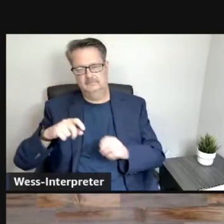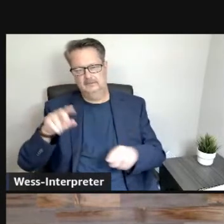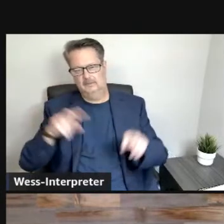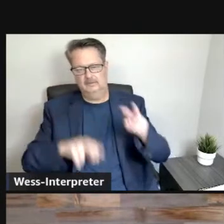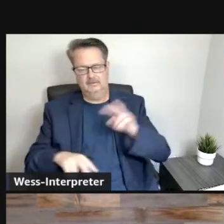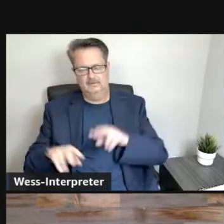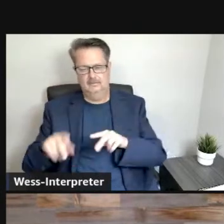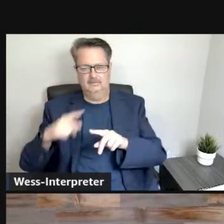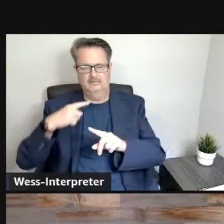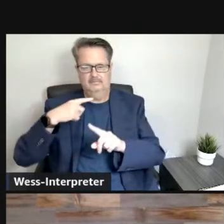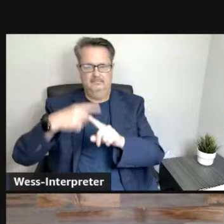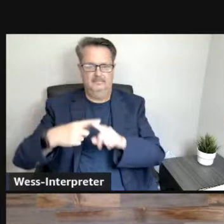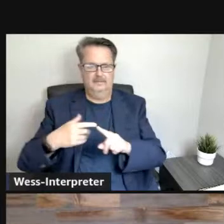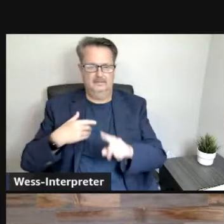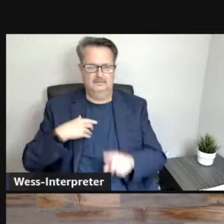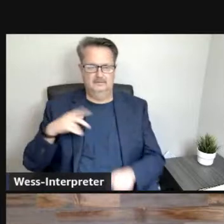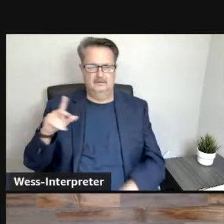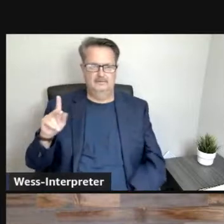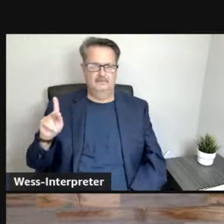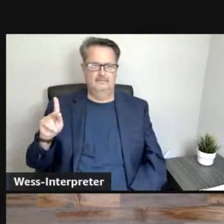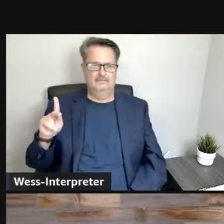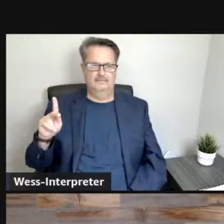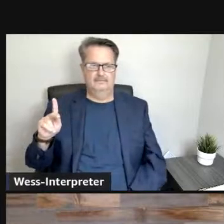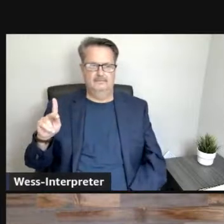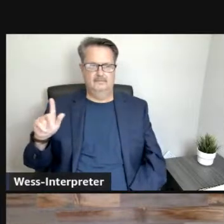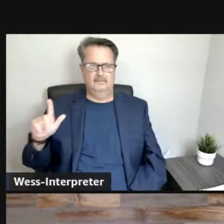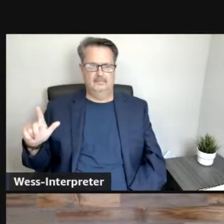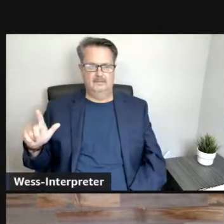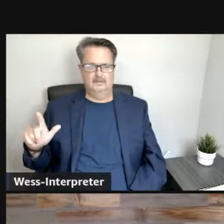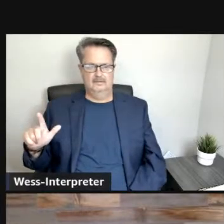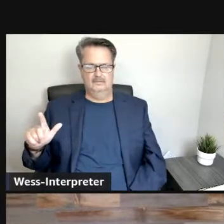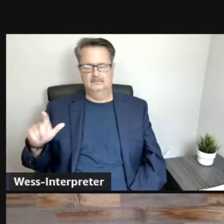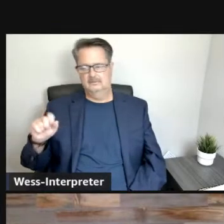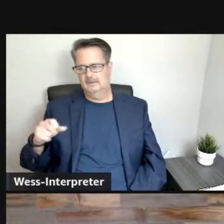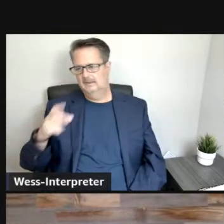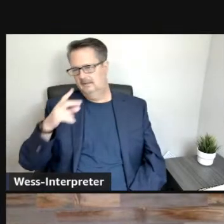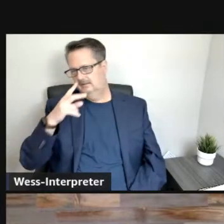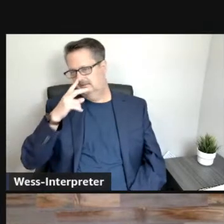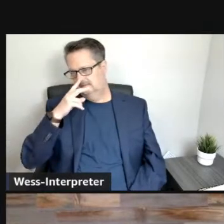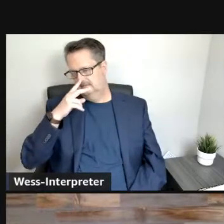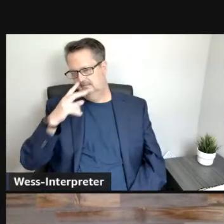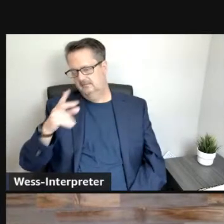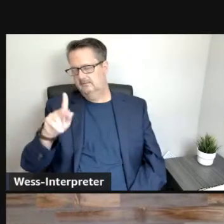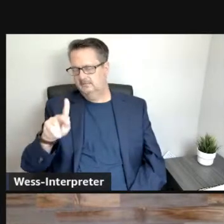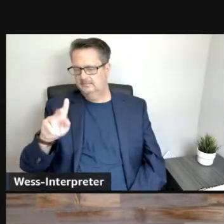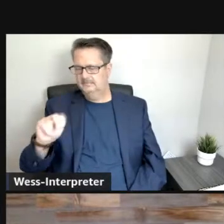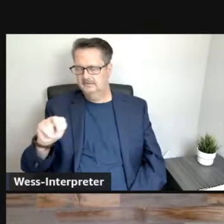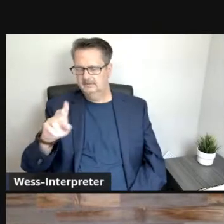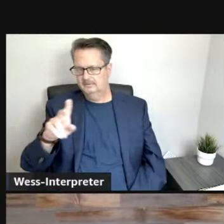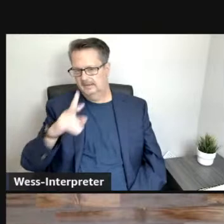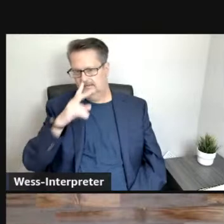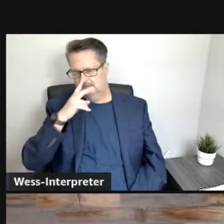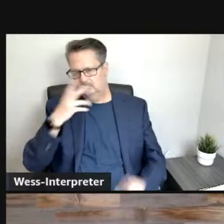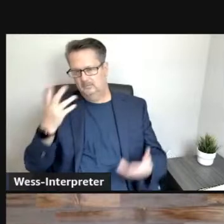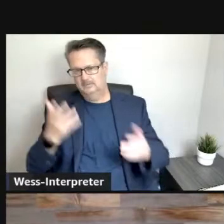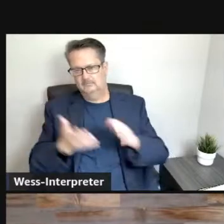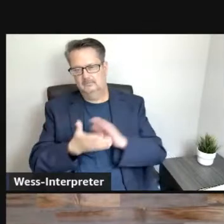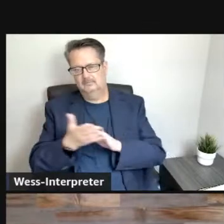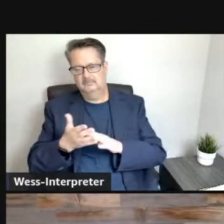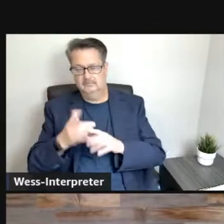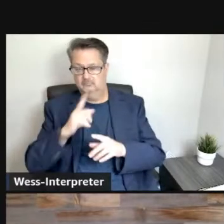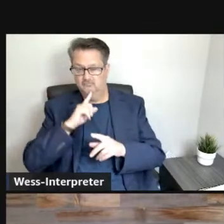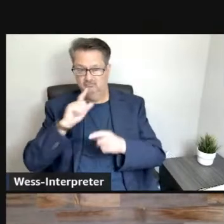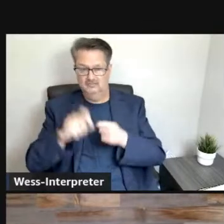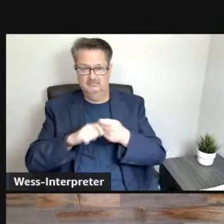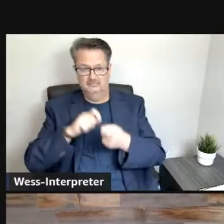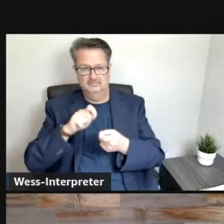a kubelet-based dashboard, so you can see all the operations running on the cluster. So this is pretty detailed. Those